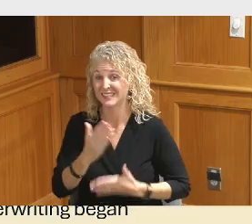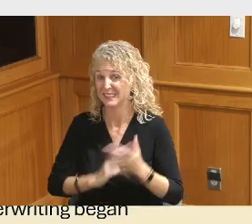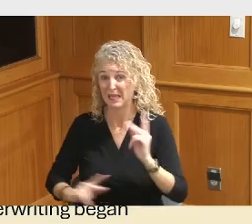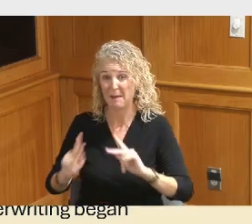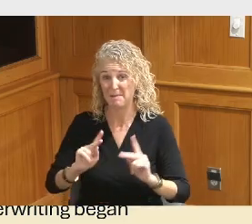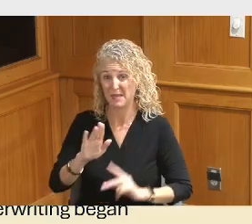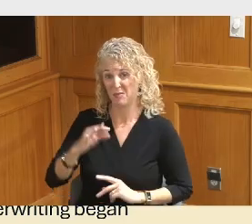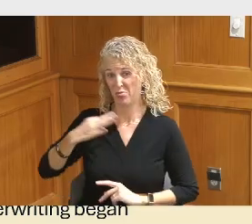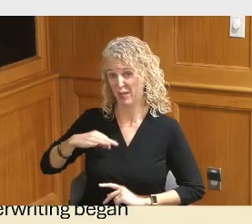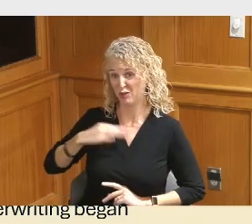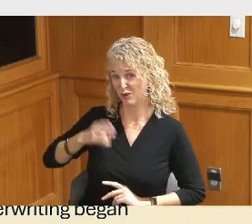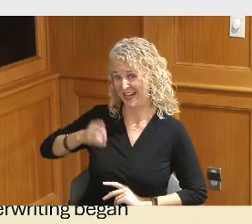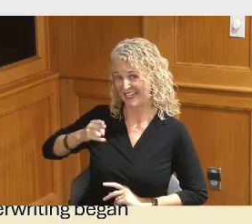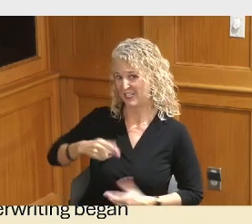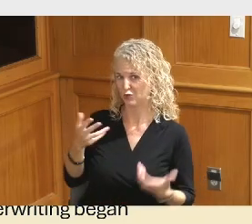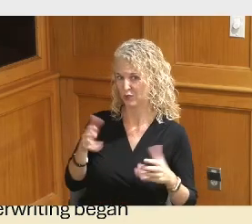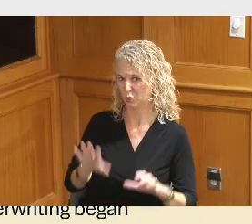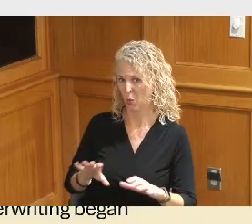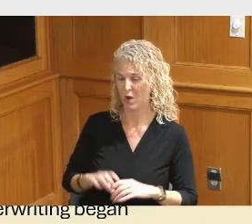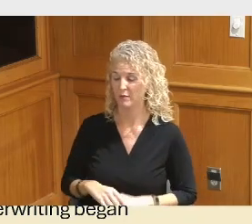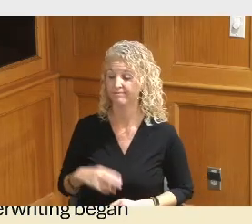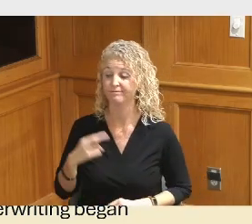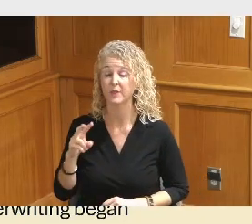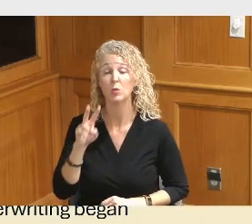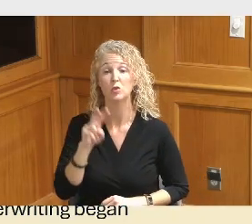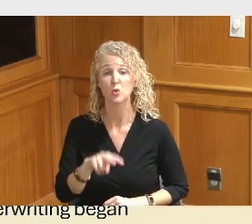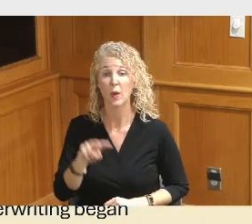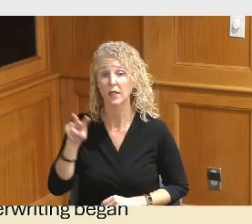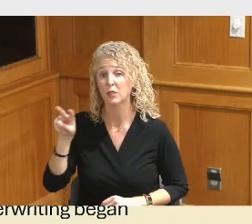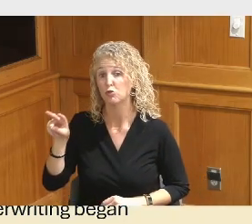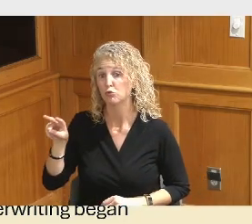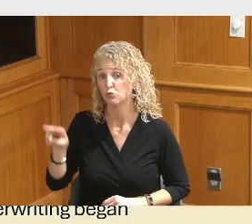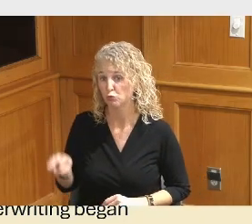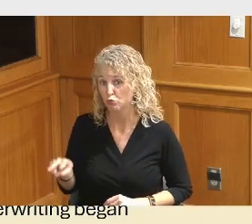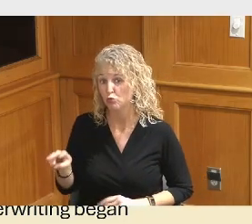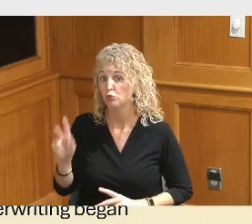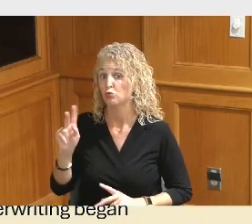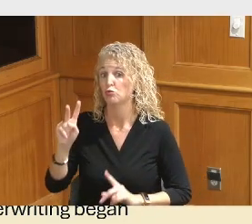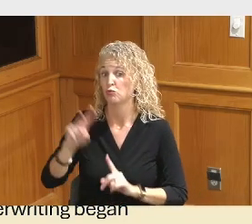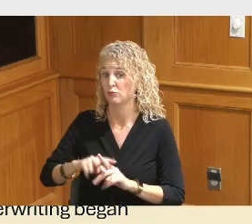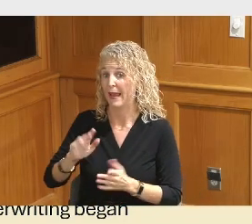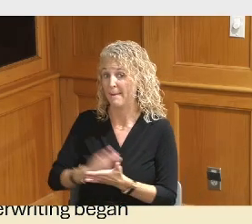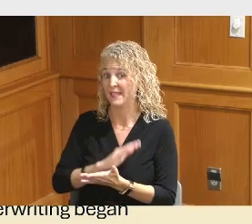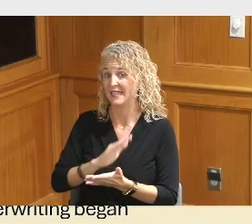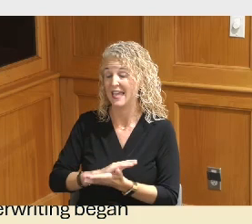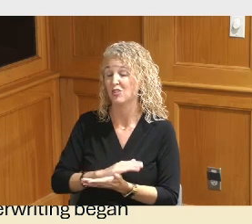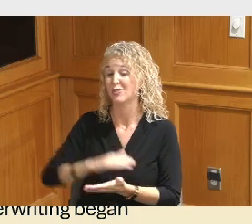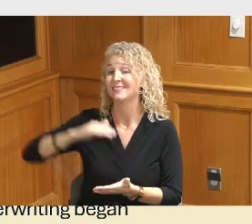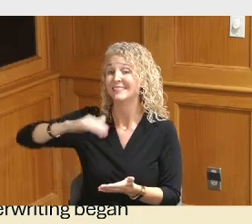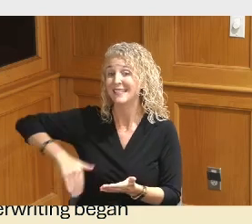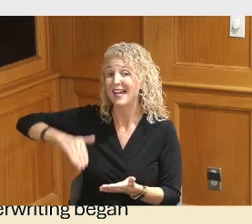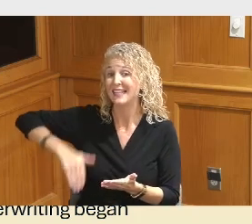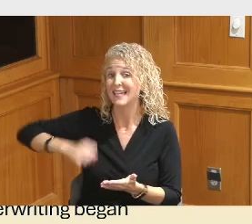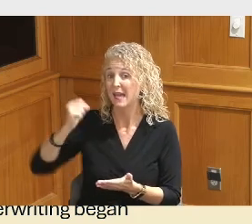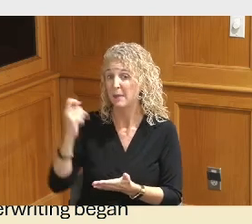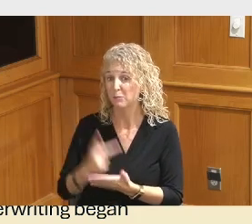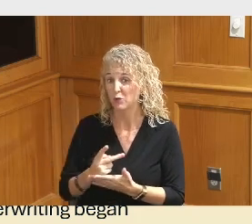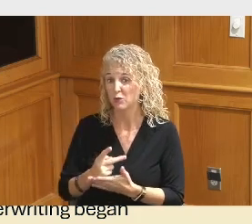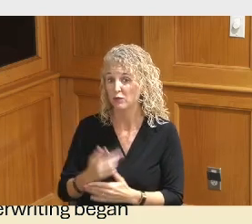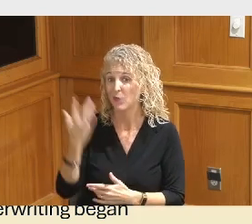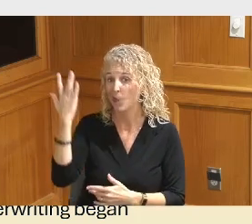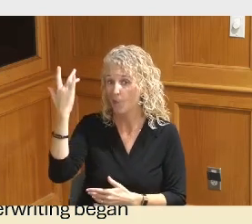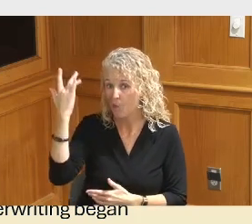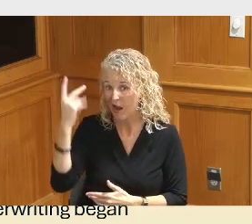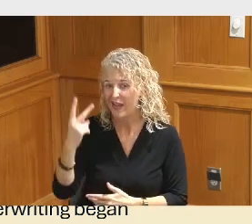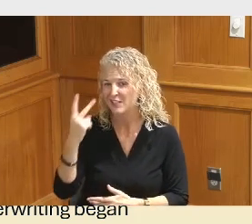pulled, other factors, right? And then we've had 22 of our applications that were not approved in underwriting, and it's for these reasons